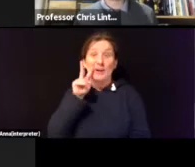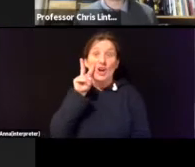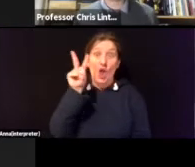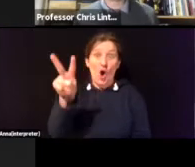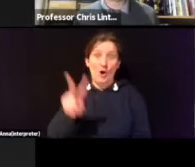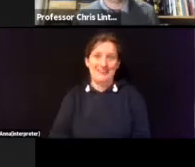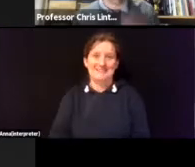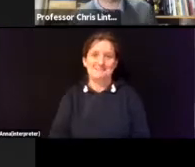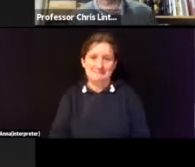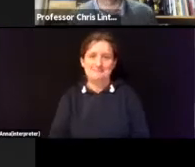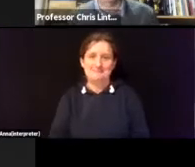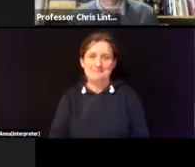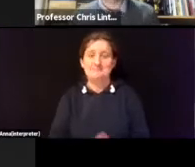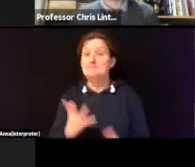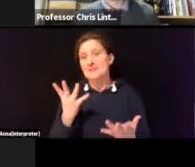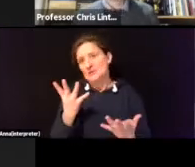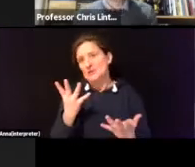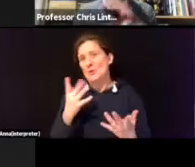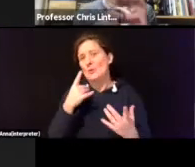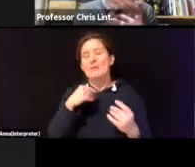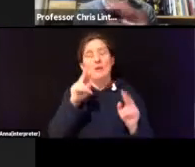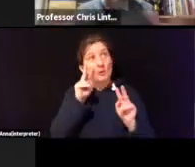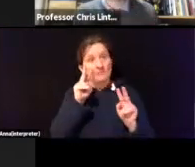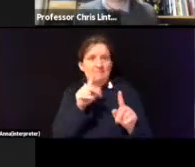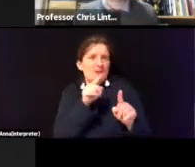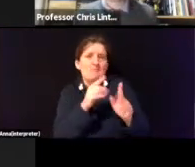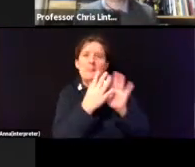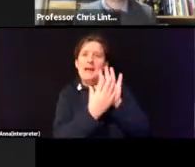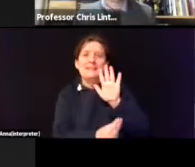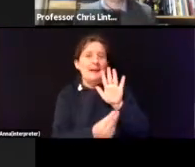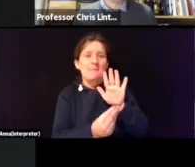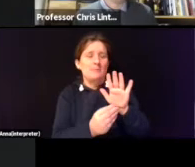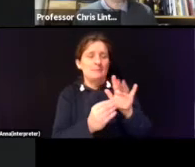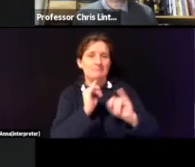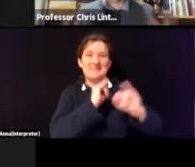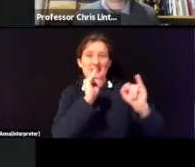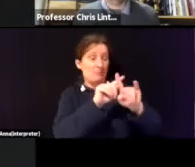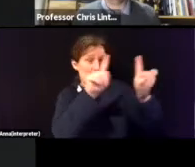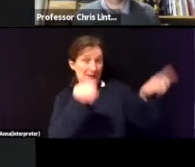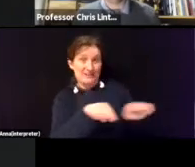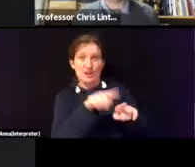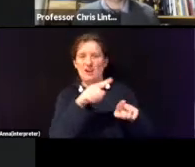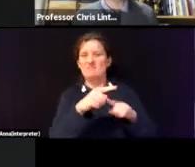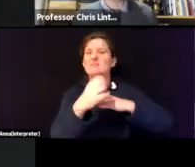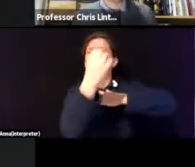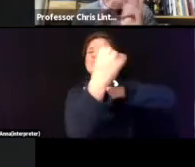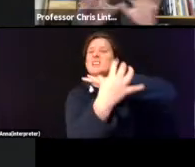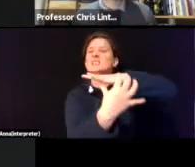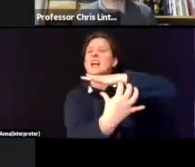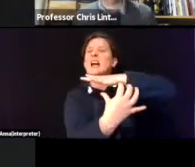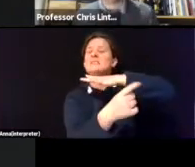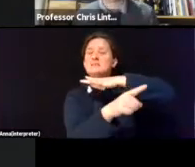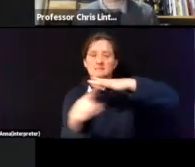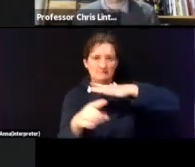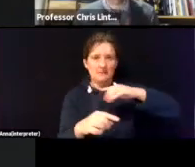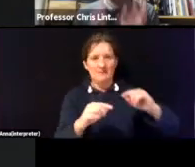can get tremendous insight. So take this image. This is a terrible image of a sunset. The sun's just gone down. You've got